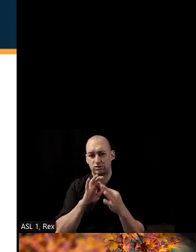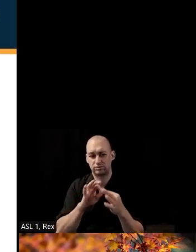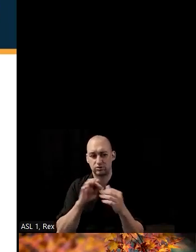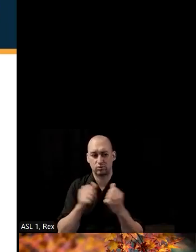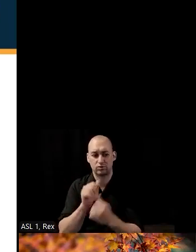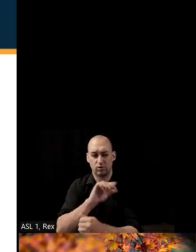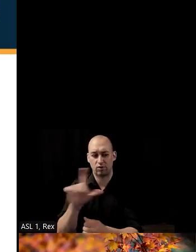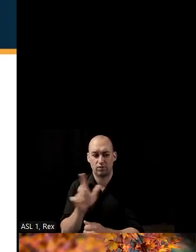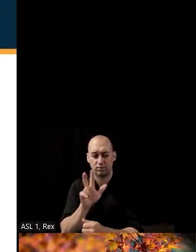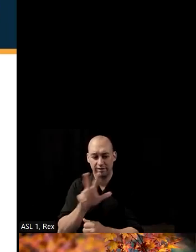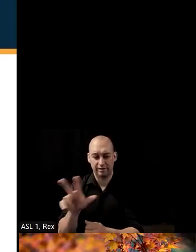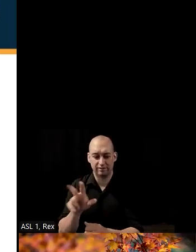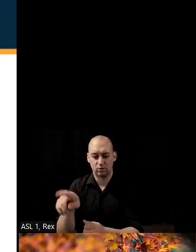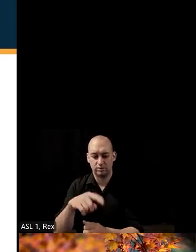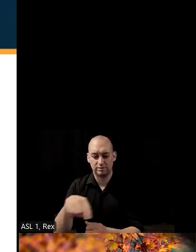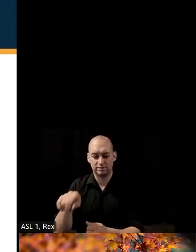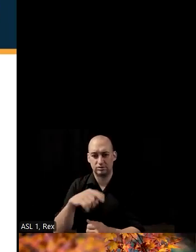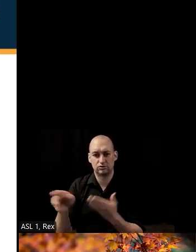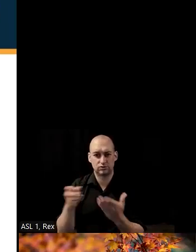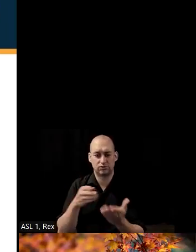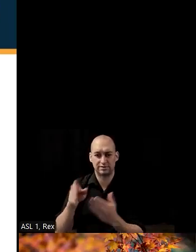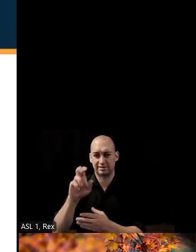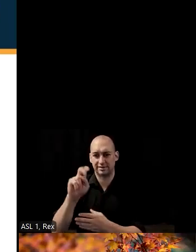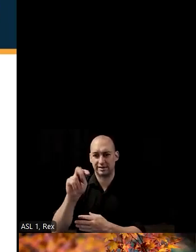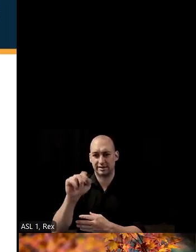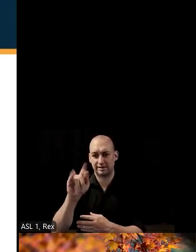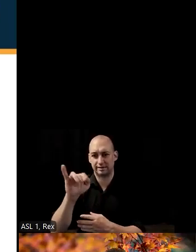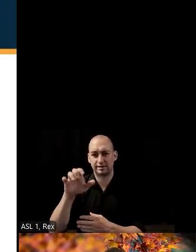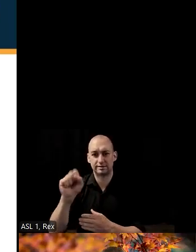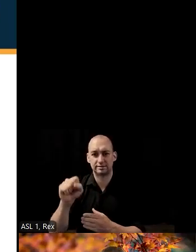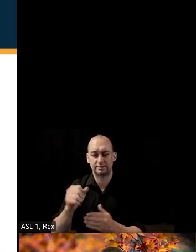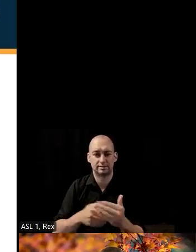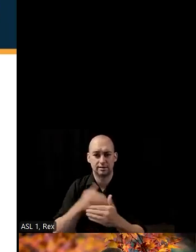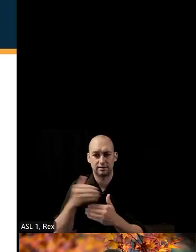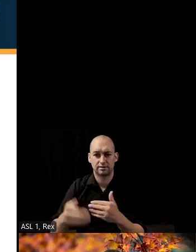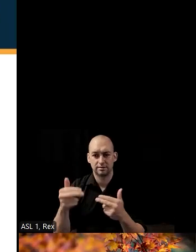those service entities. All right, next slide.